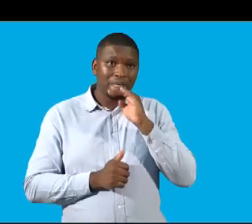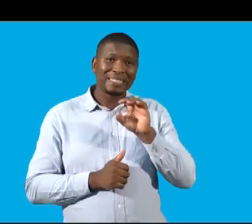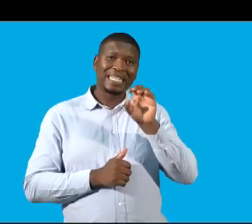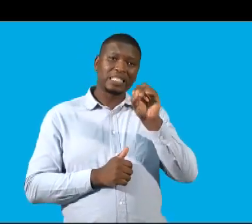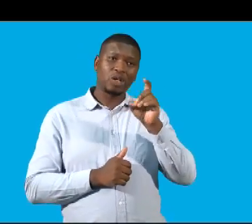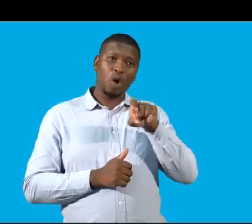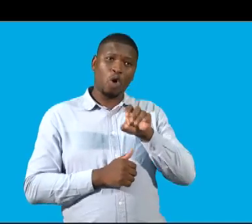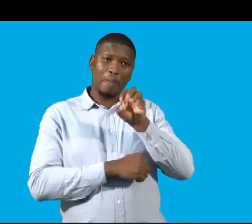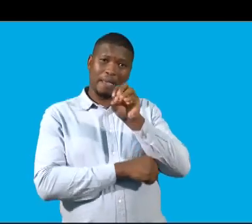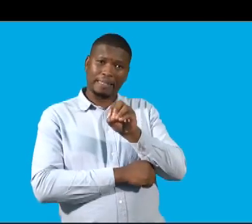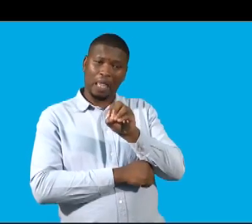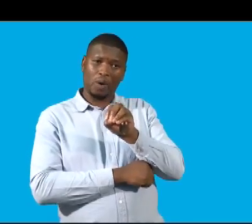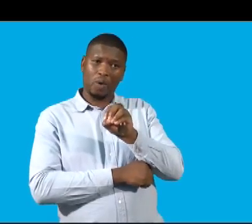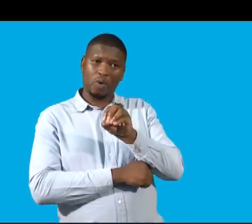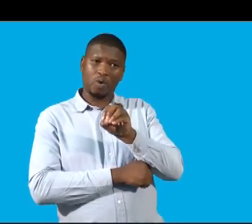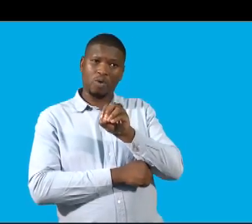be